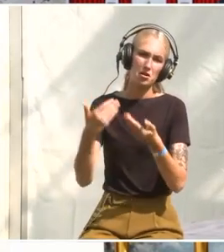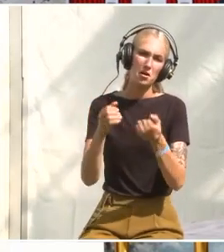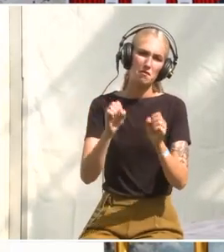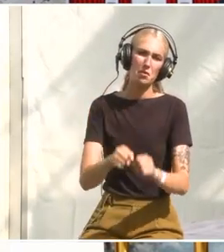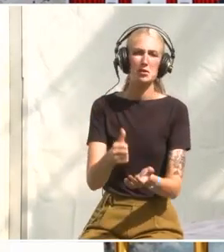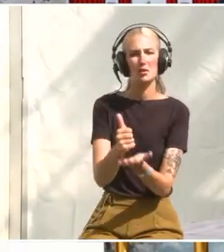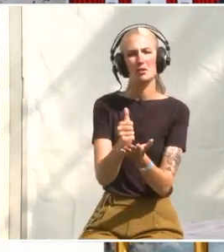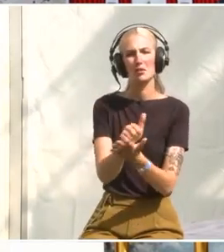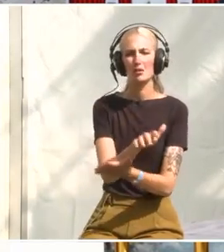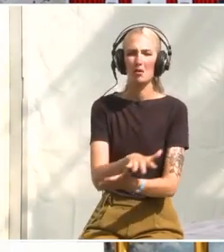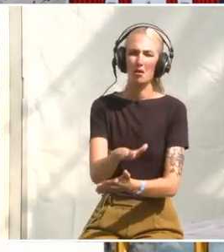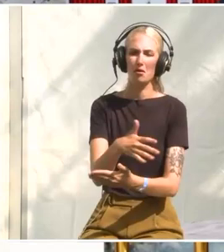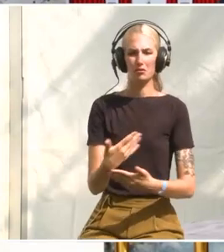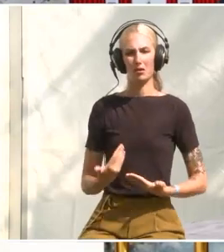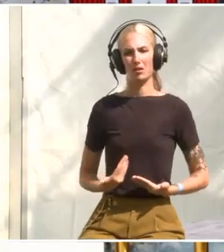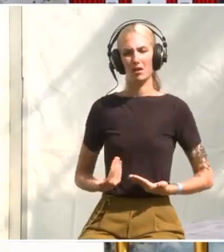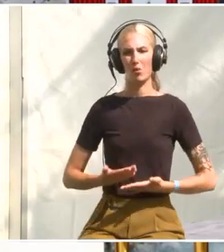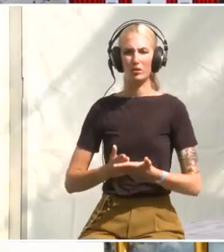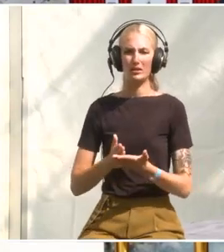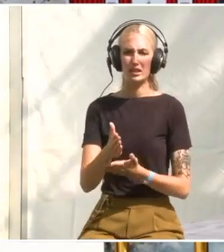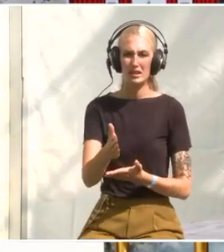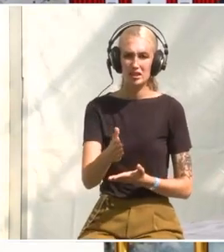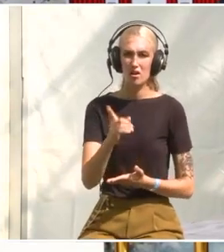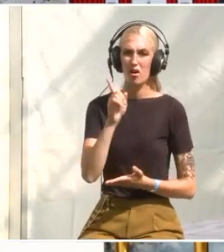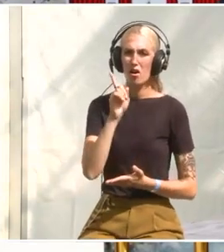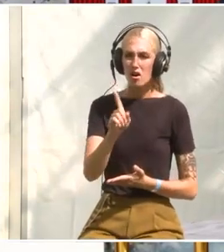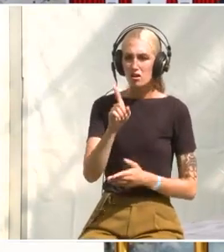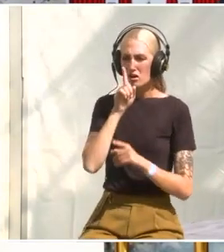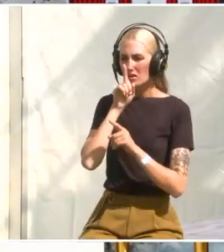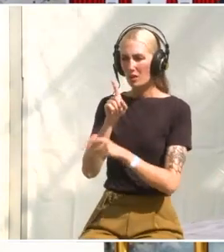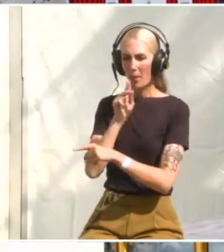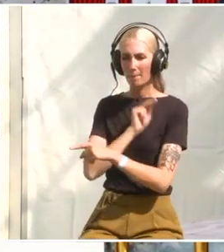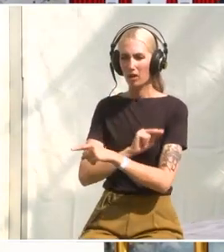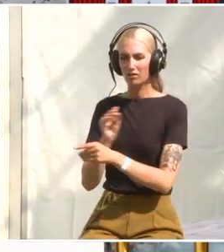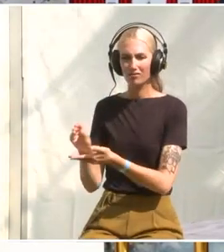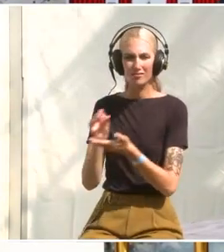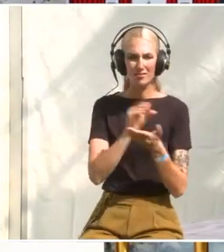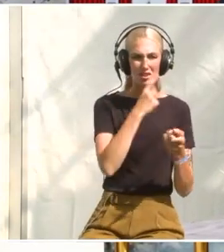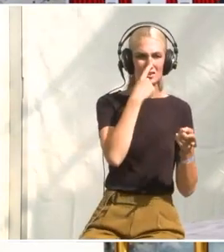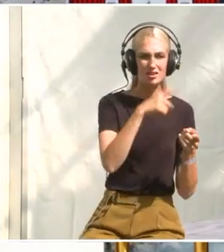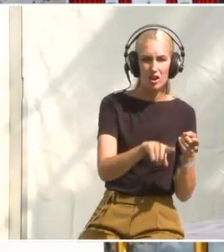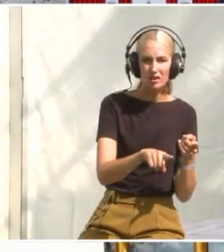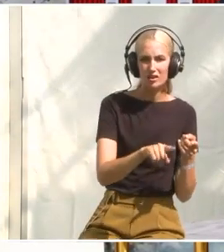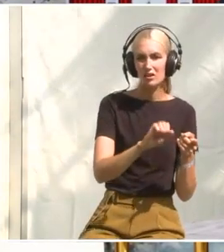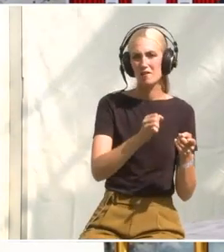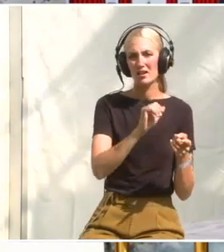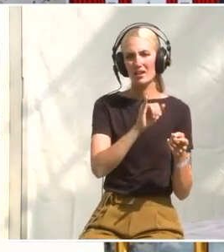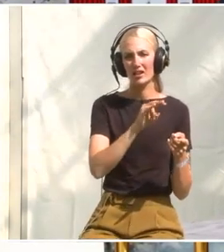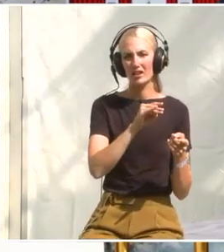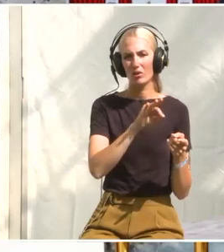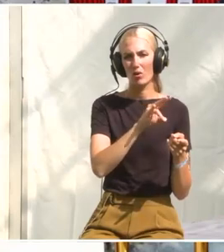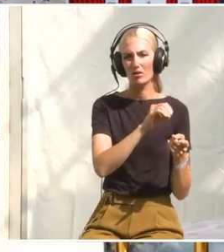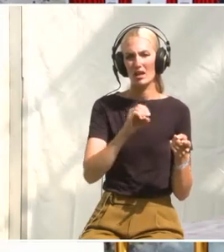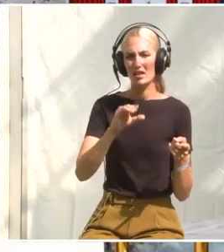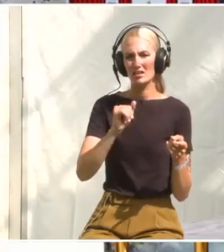class lifestyle here, but if you take that salary to Thailand or you take it to Indonesia, you suddenly live an upper middle